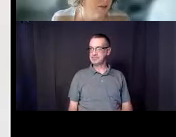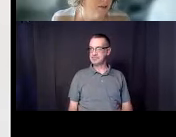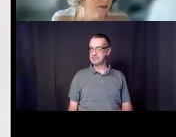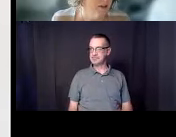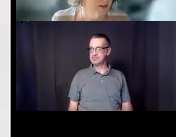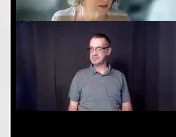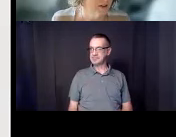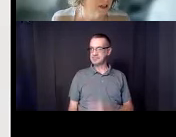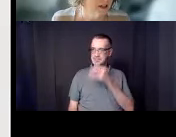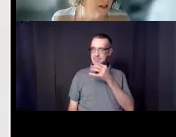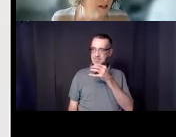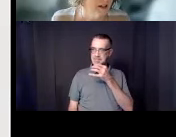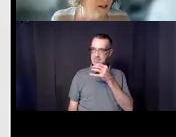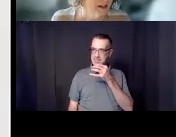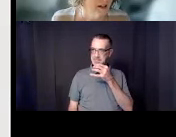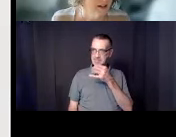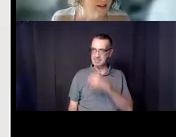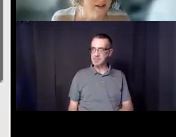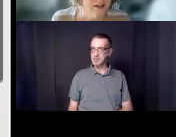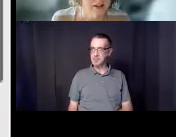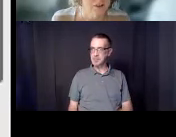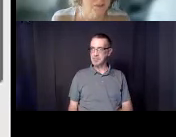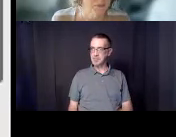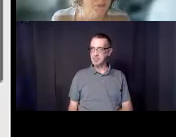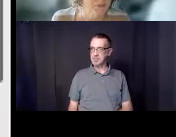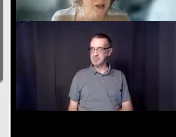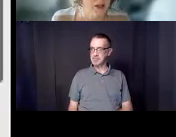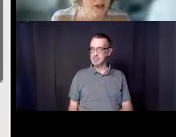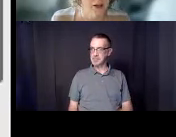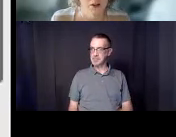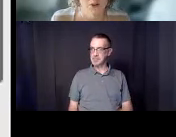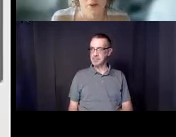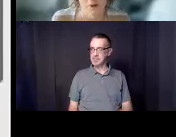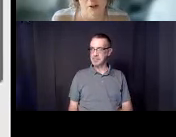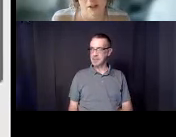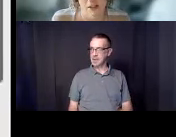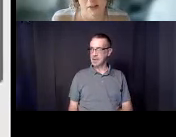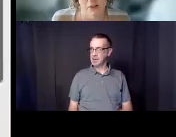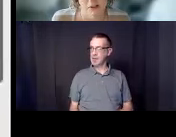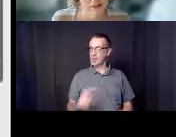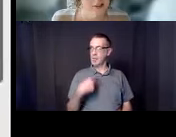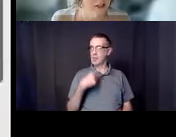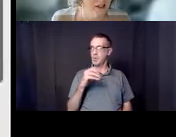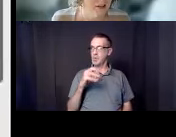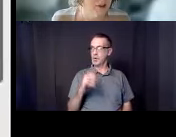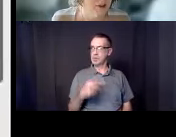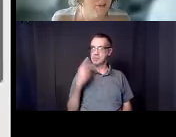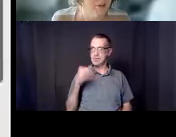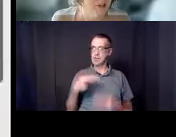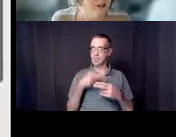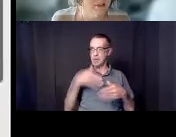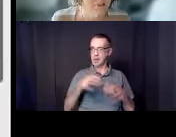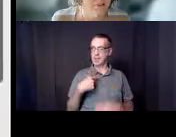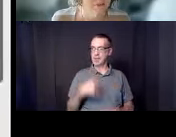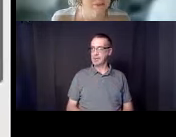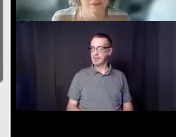I don't want to make you. Let's see. Here's where we were. Let's see if it's not going to let me do it.